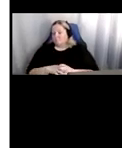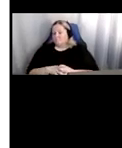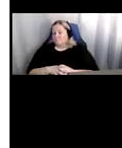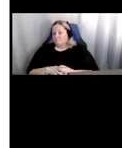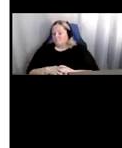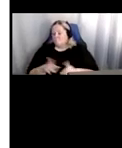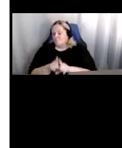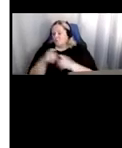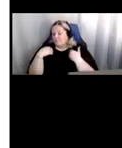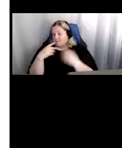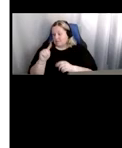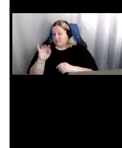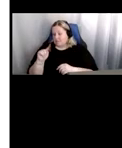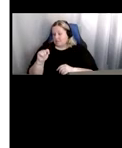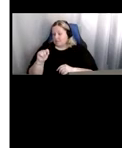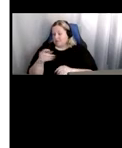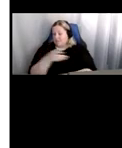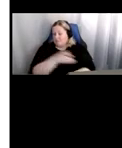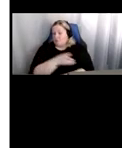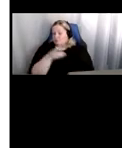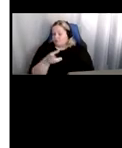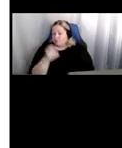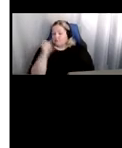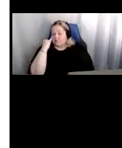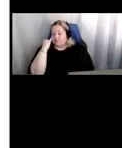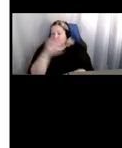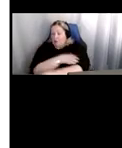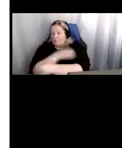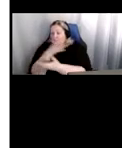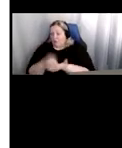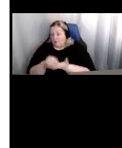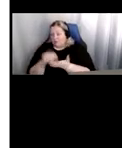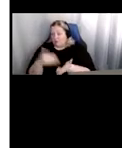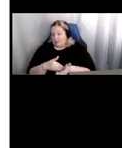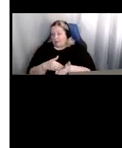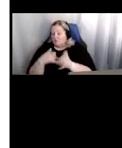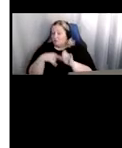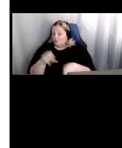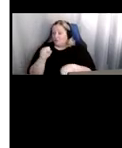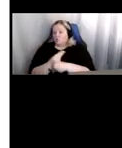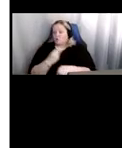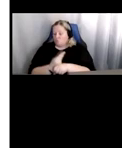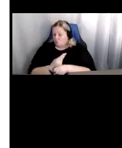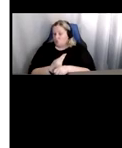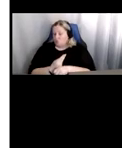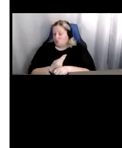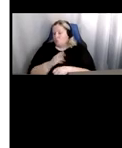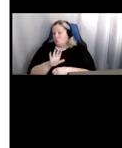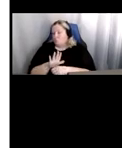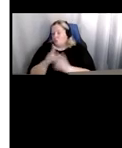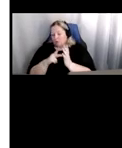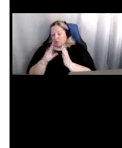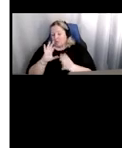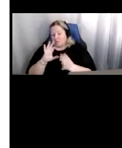these kits a power bank in case the power is lost, again, that you would still be able to use your tablet to connect